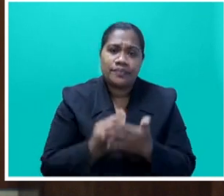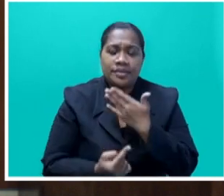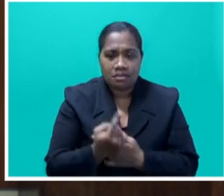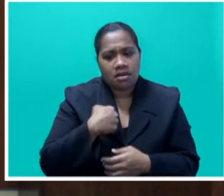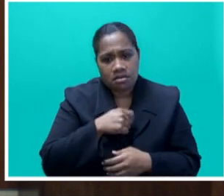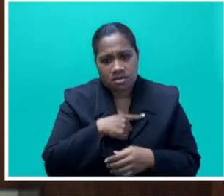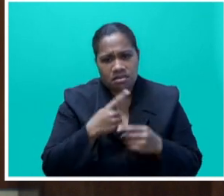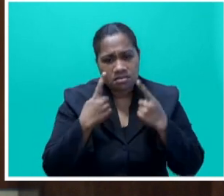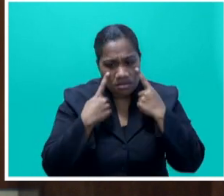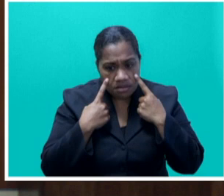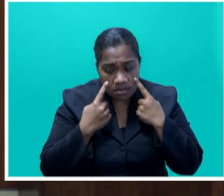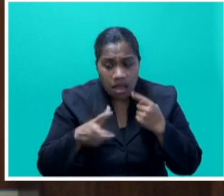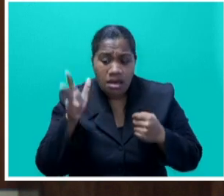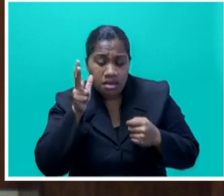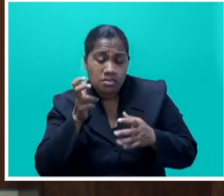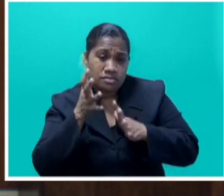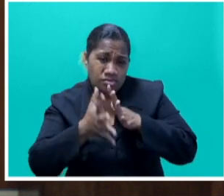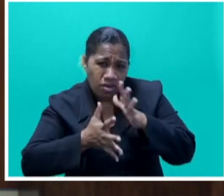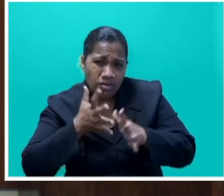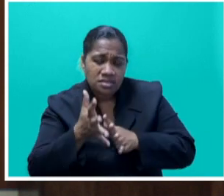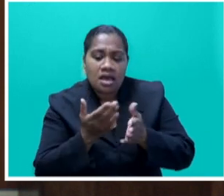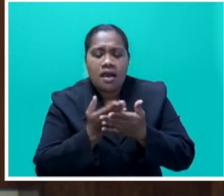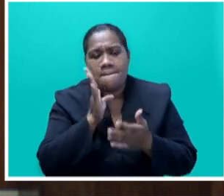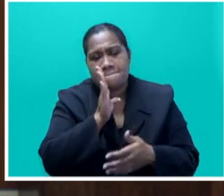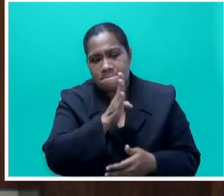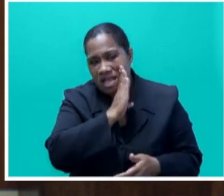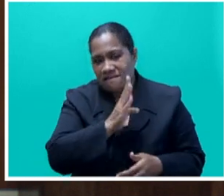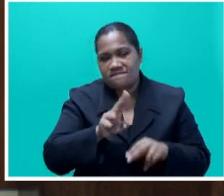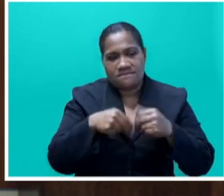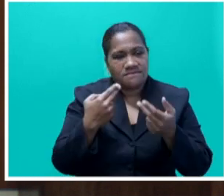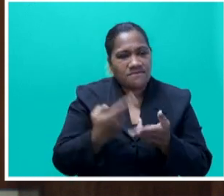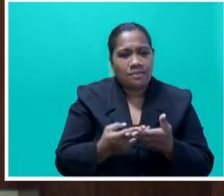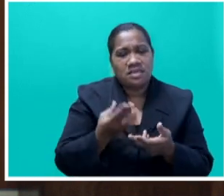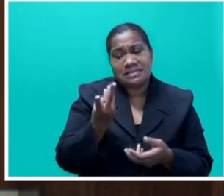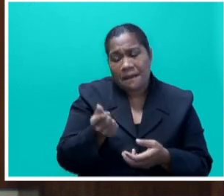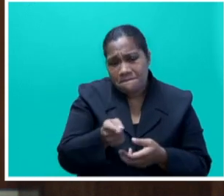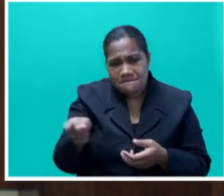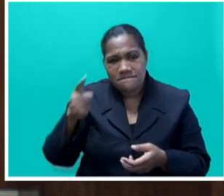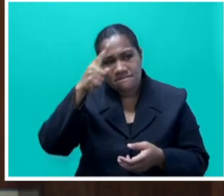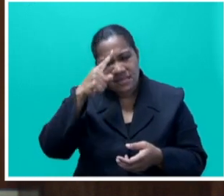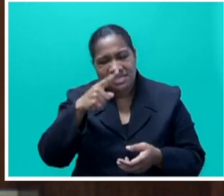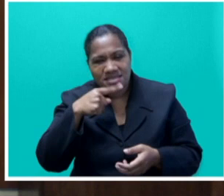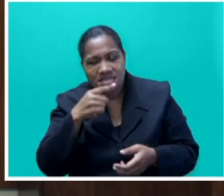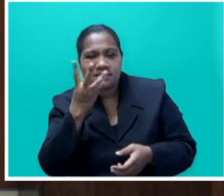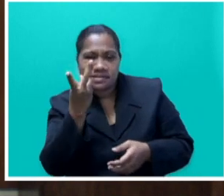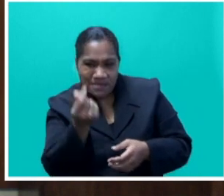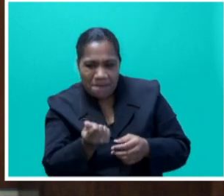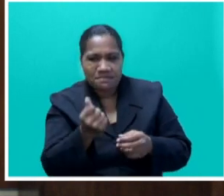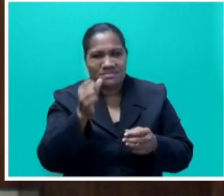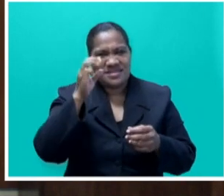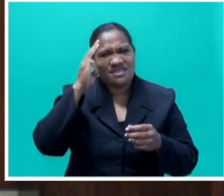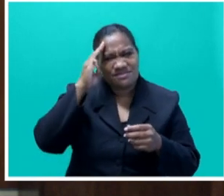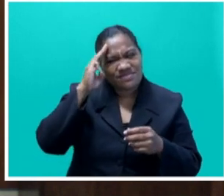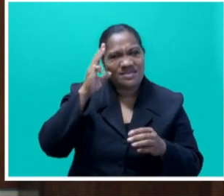but hearing their stories and seeing them cry, how they miss their families. Some of them are sick, some of them are mentally unstable, some